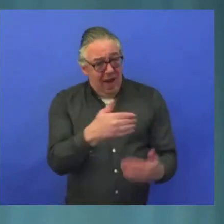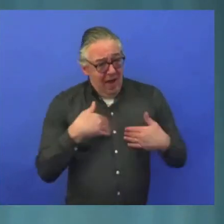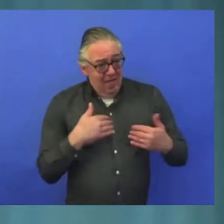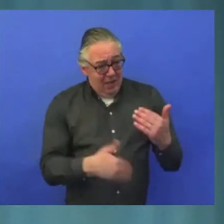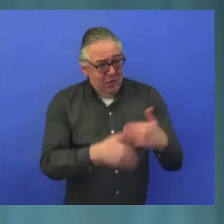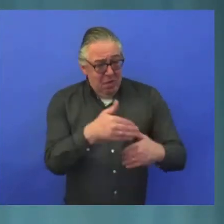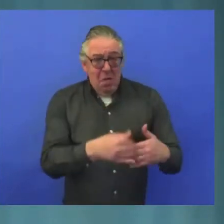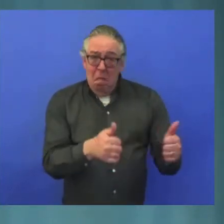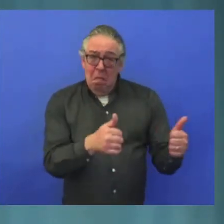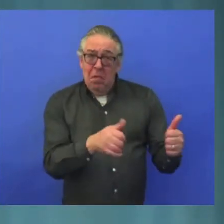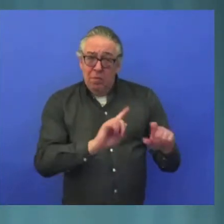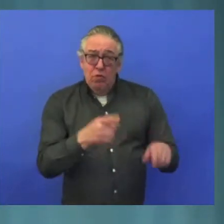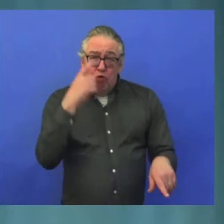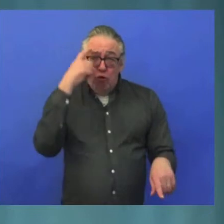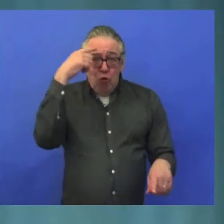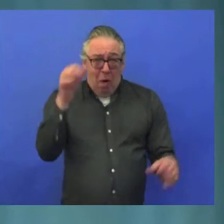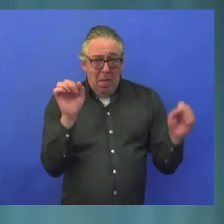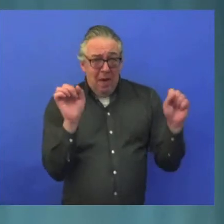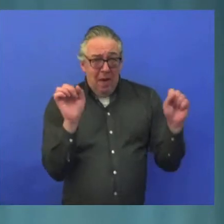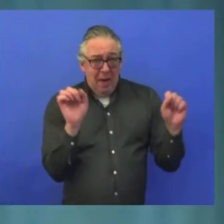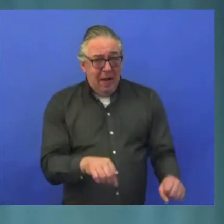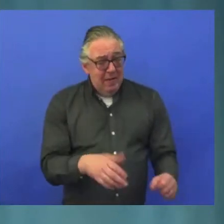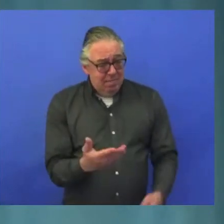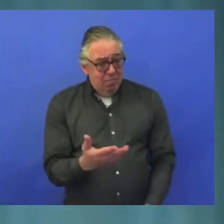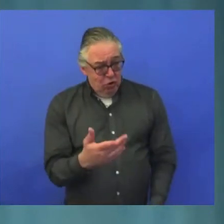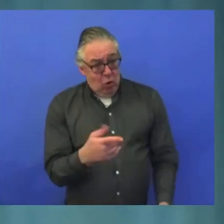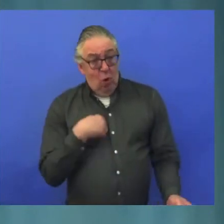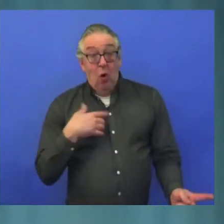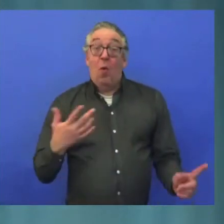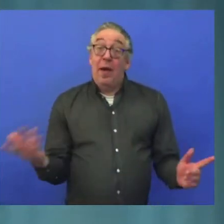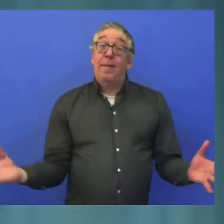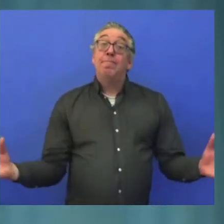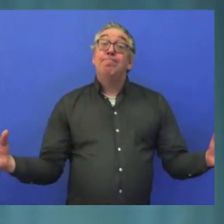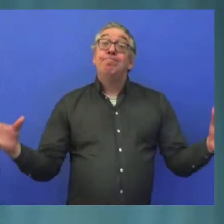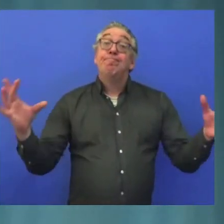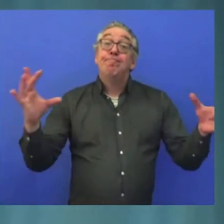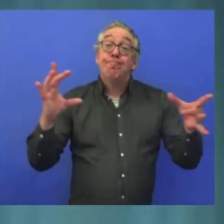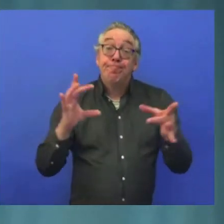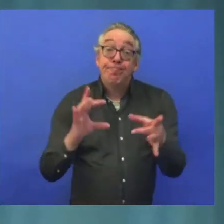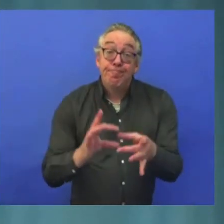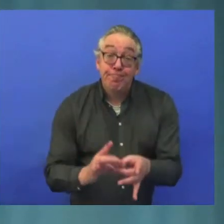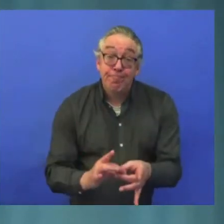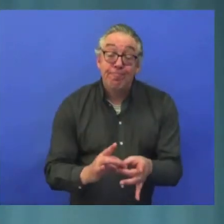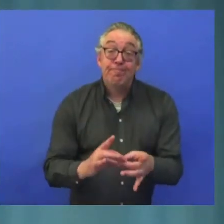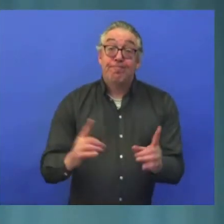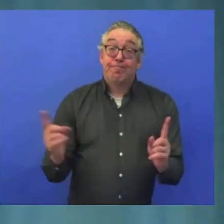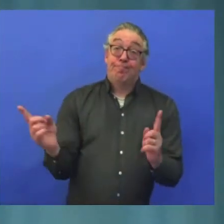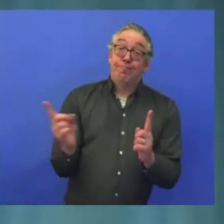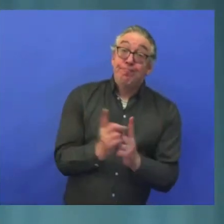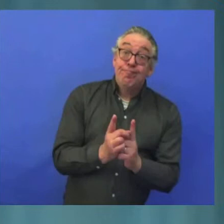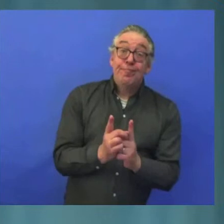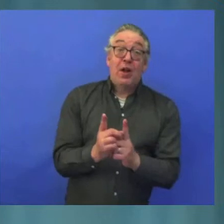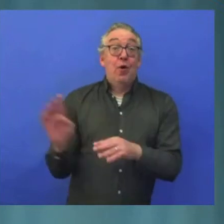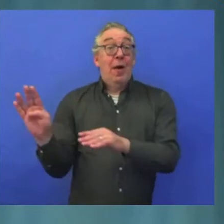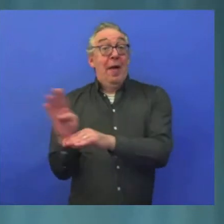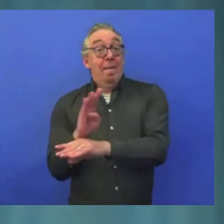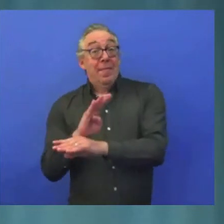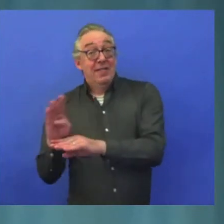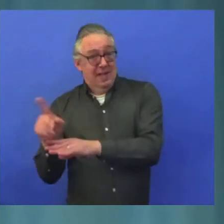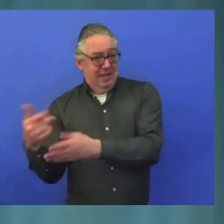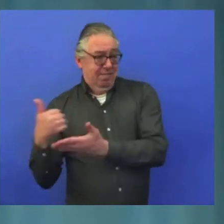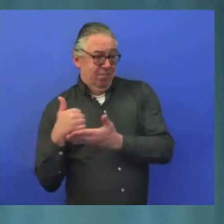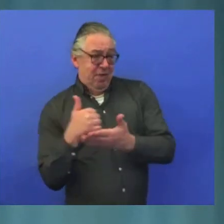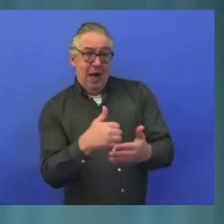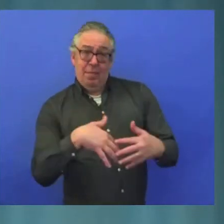an entrepreneur, and having employees and running their own business, they